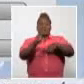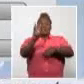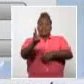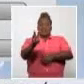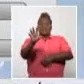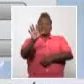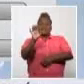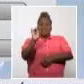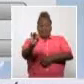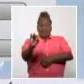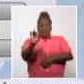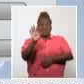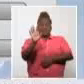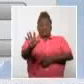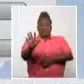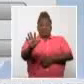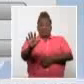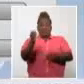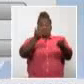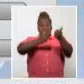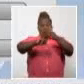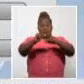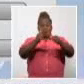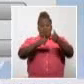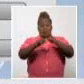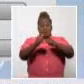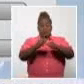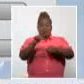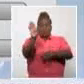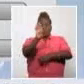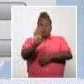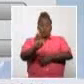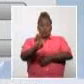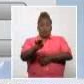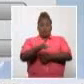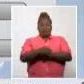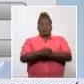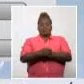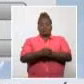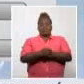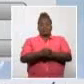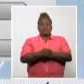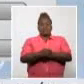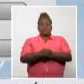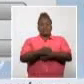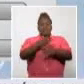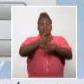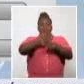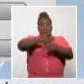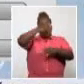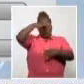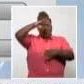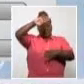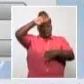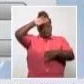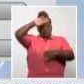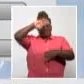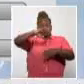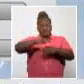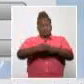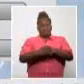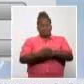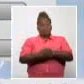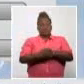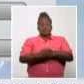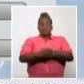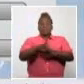In the Civil Defense Laboratory, 110, and 92 at the Center of Engineering and Biotechnology